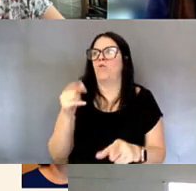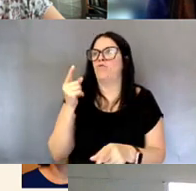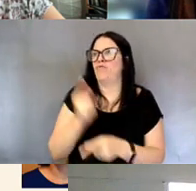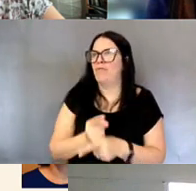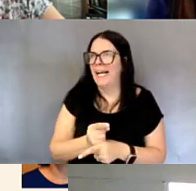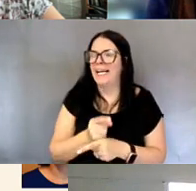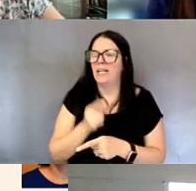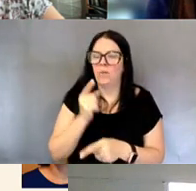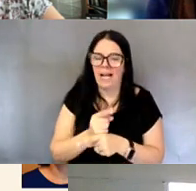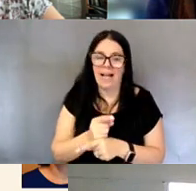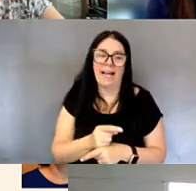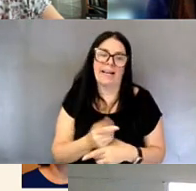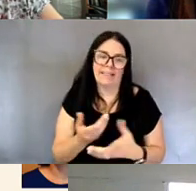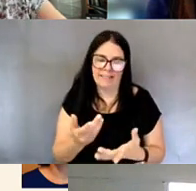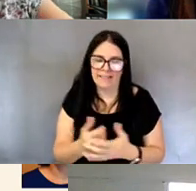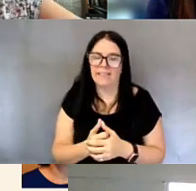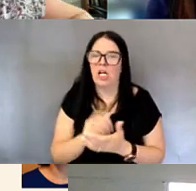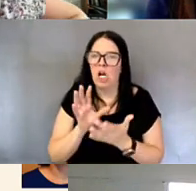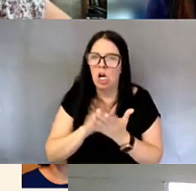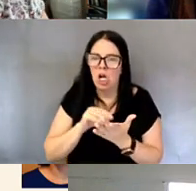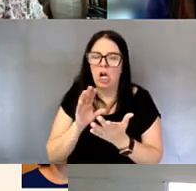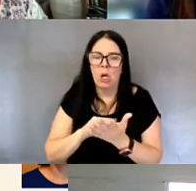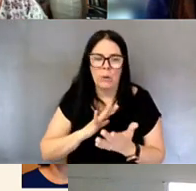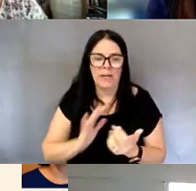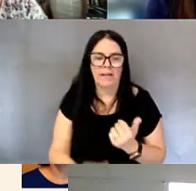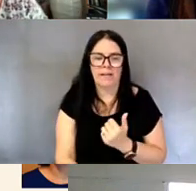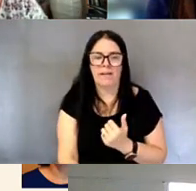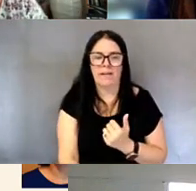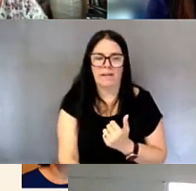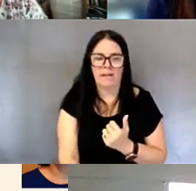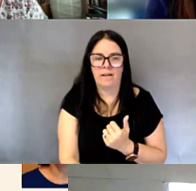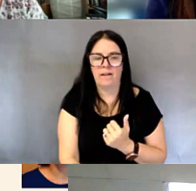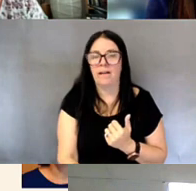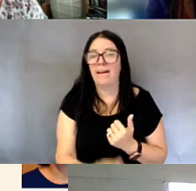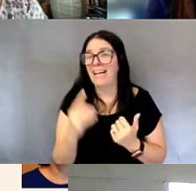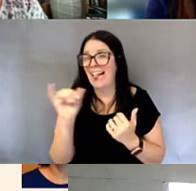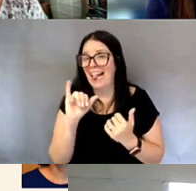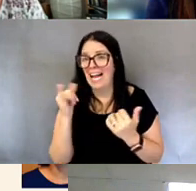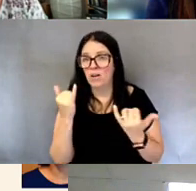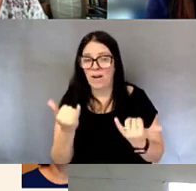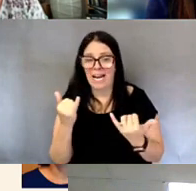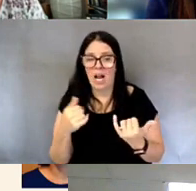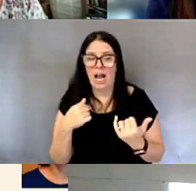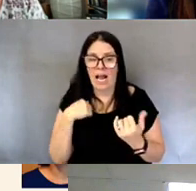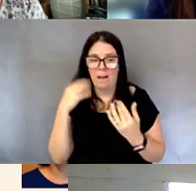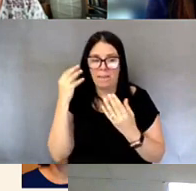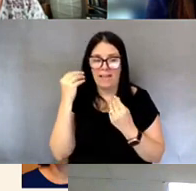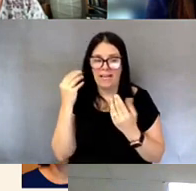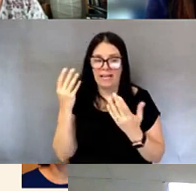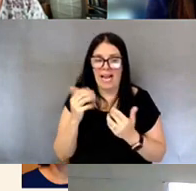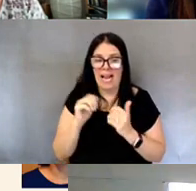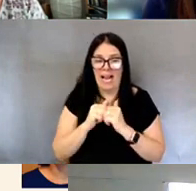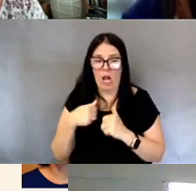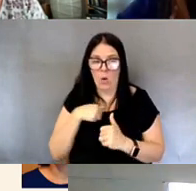for example, right now, I'm just thinking about each time I'm just